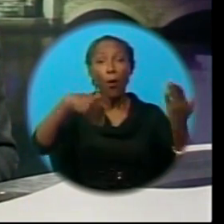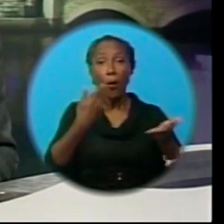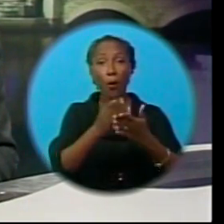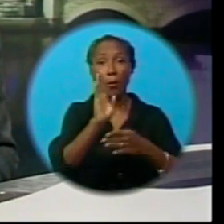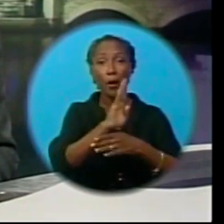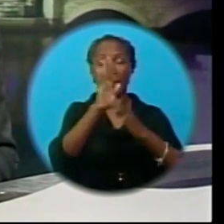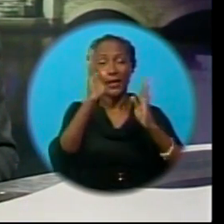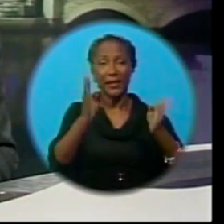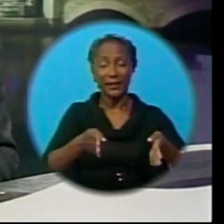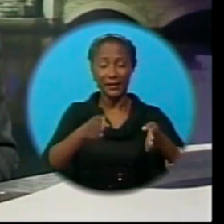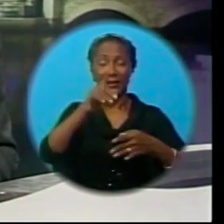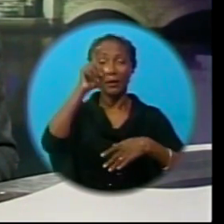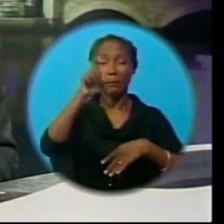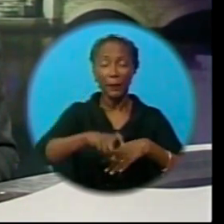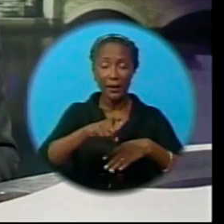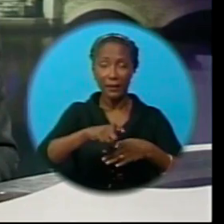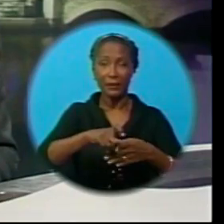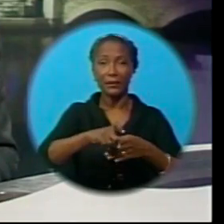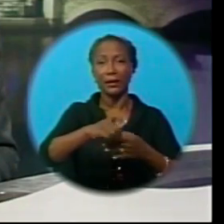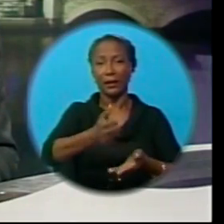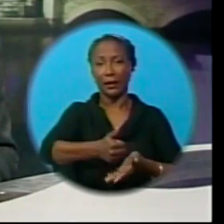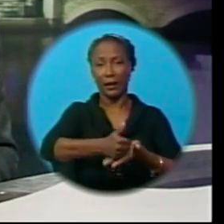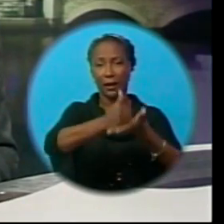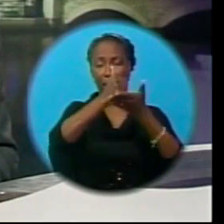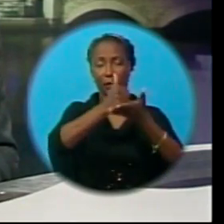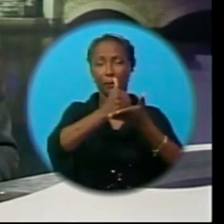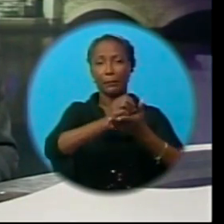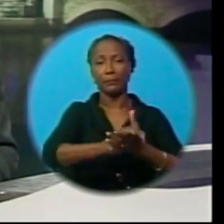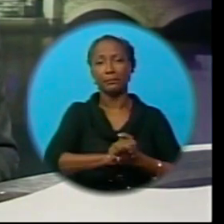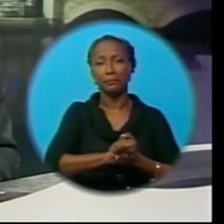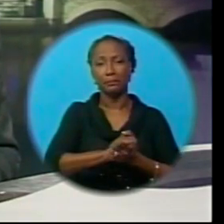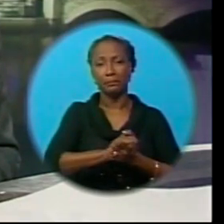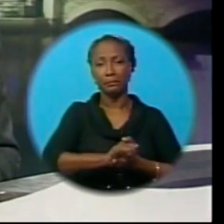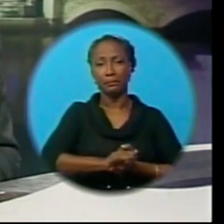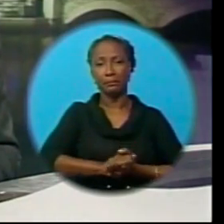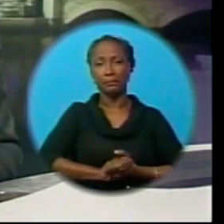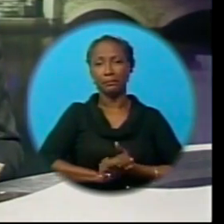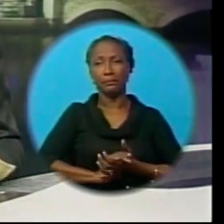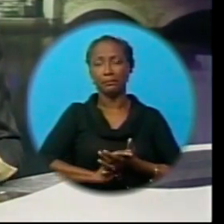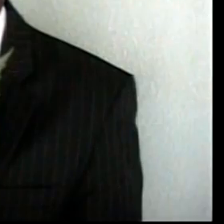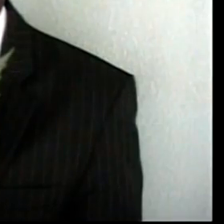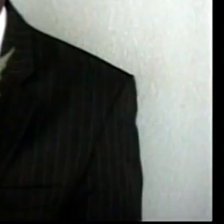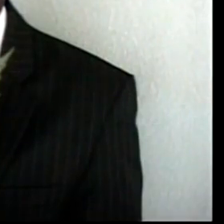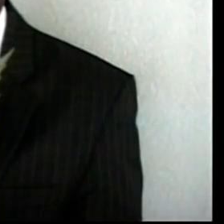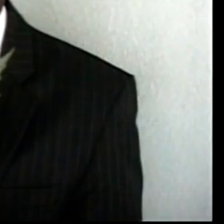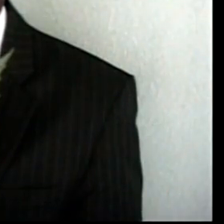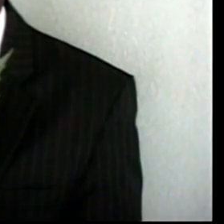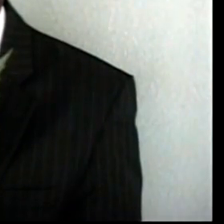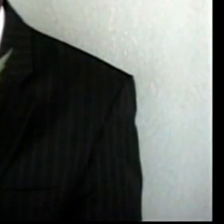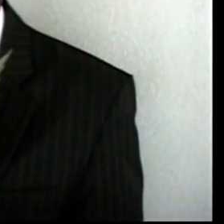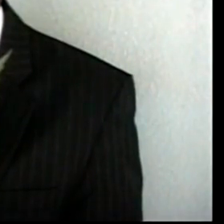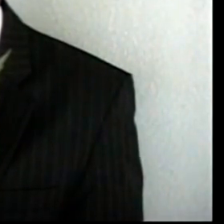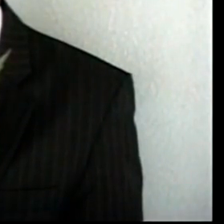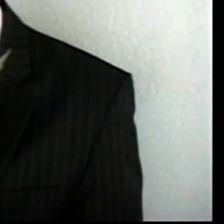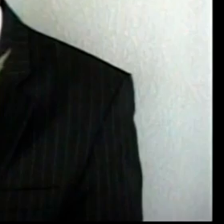to keep the small minority from making life difficult for the majority. These people have the courage